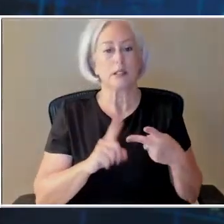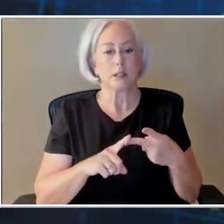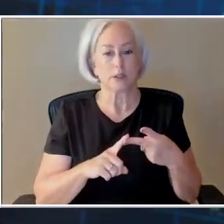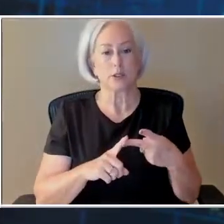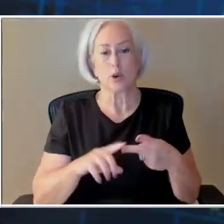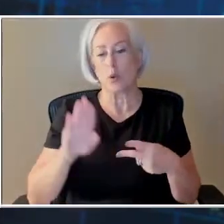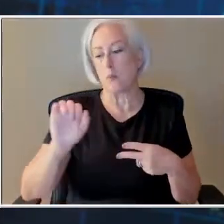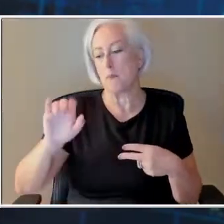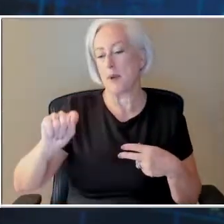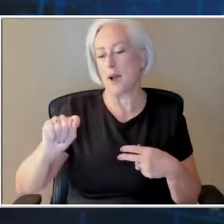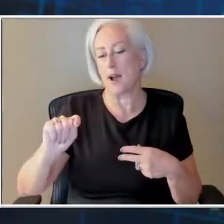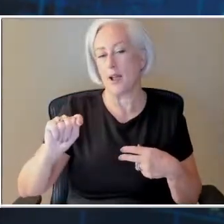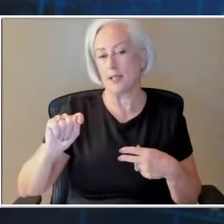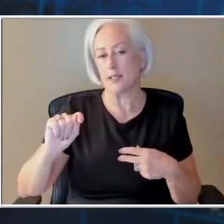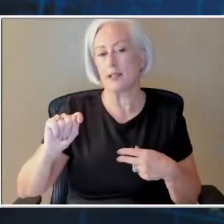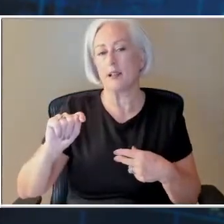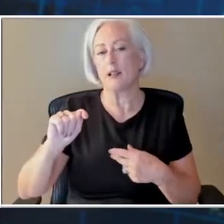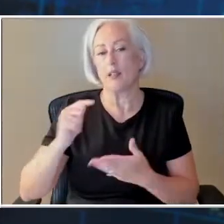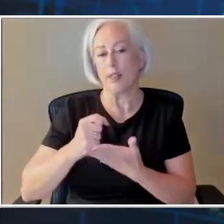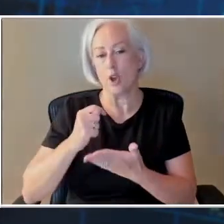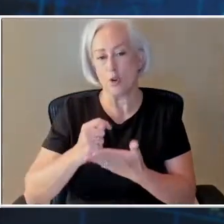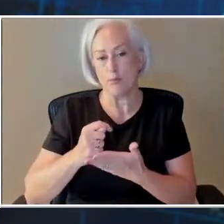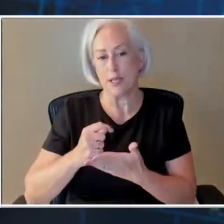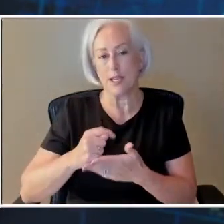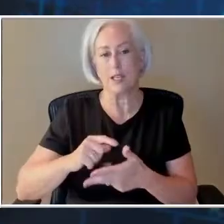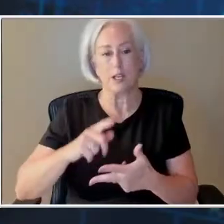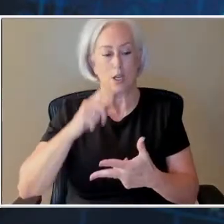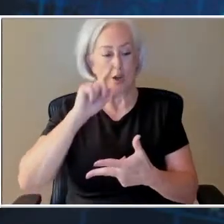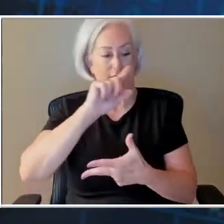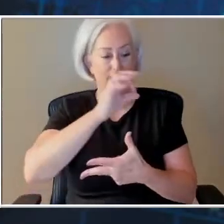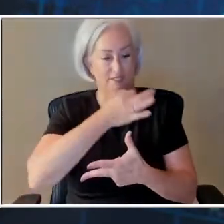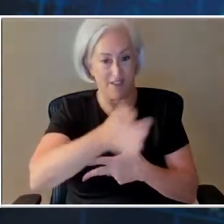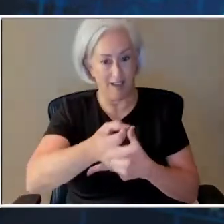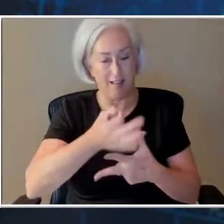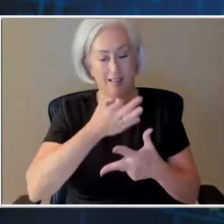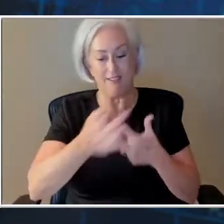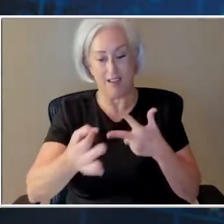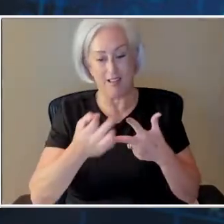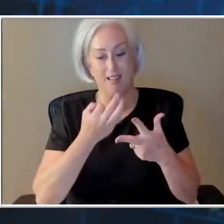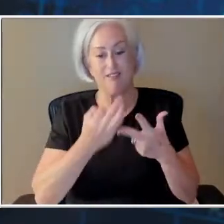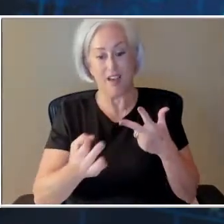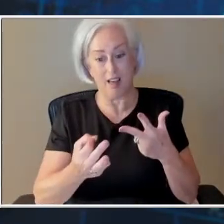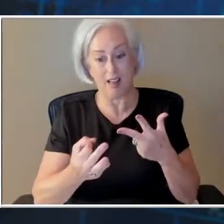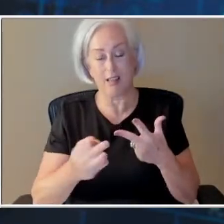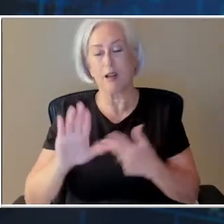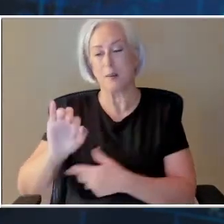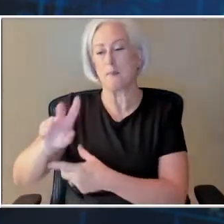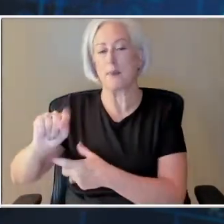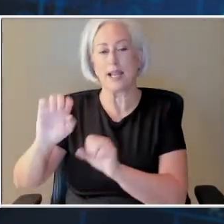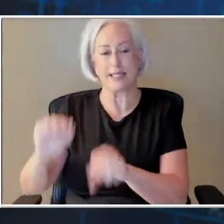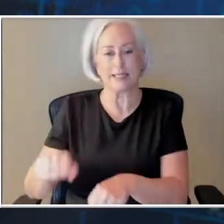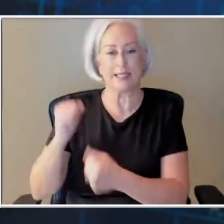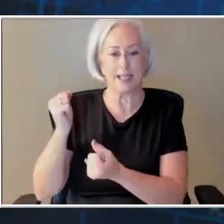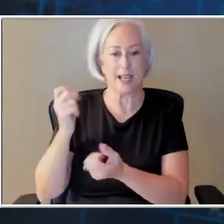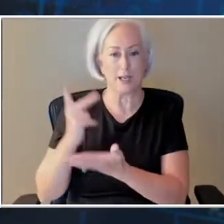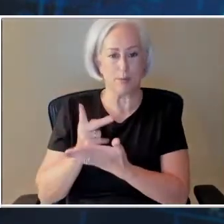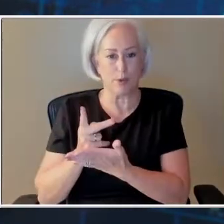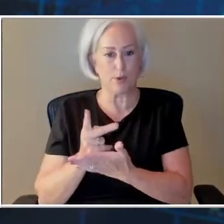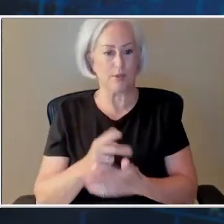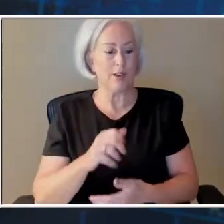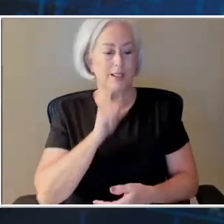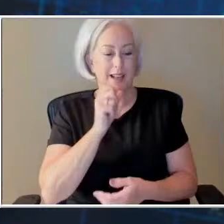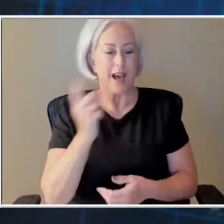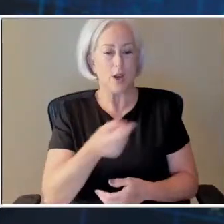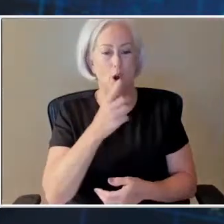treatments before you actually consider for the bispecific treatment. Okay. We do not get push-ups if the patient meet that criteria, but if we do, we try to talk